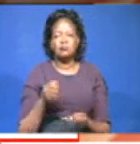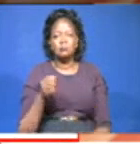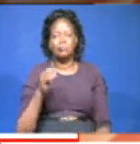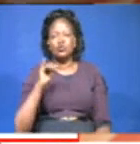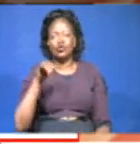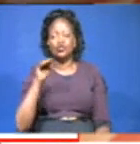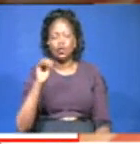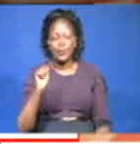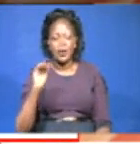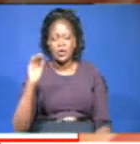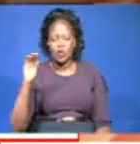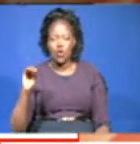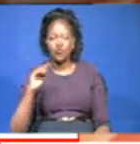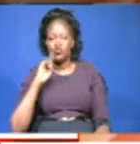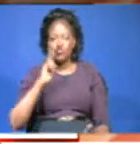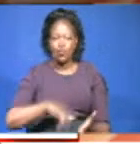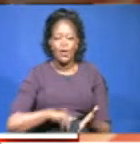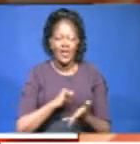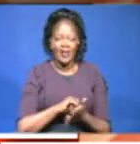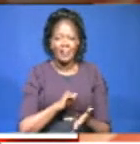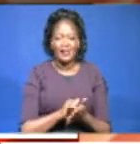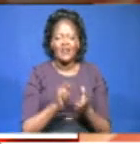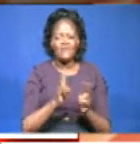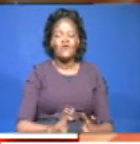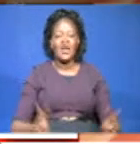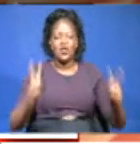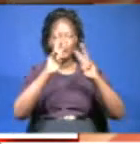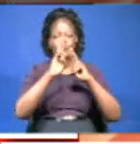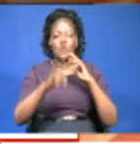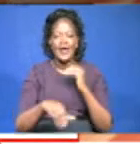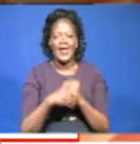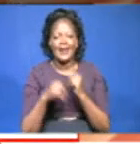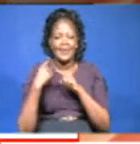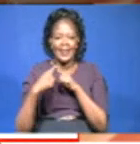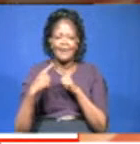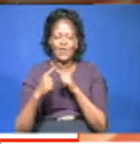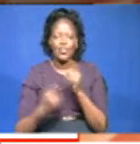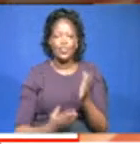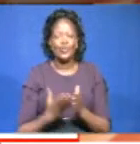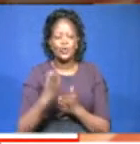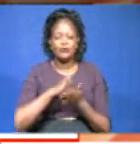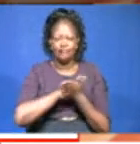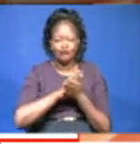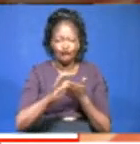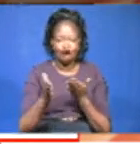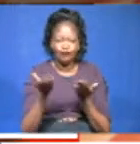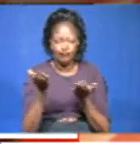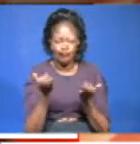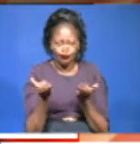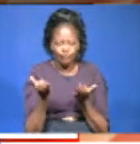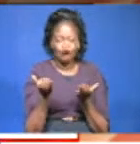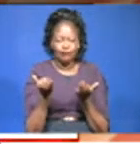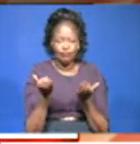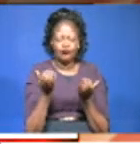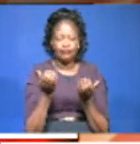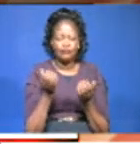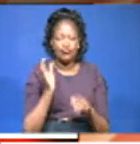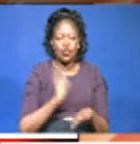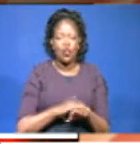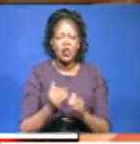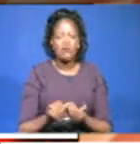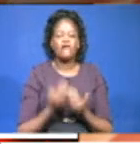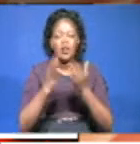Juan Seco believes value-added experiences through seamless transactions and prompt delivery are the top